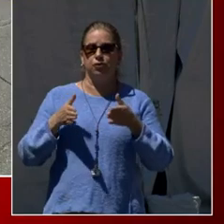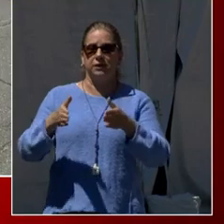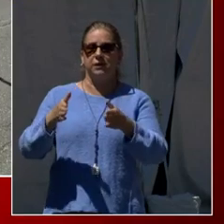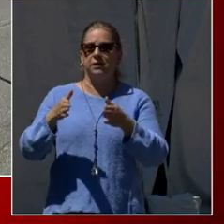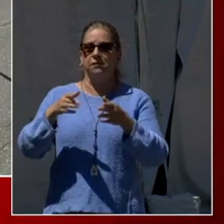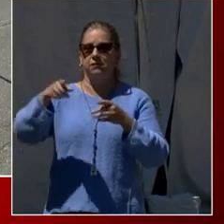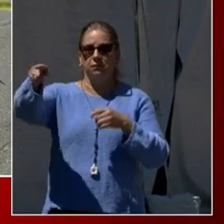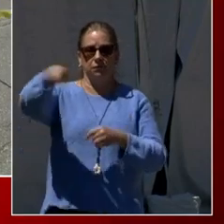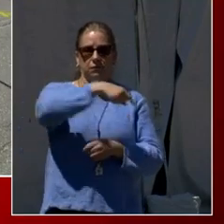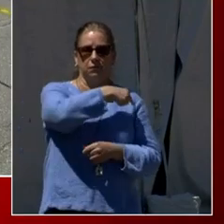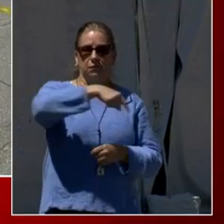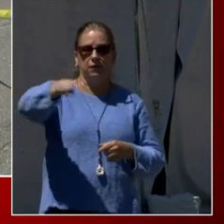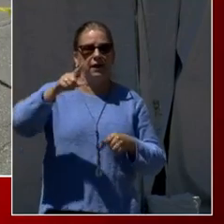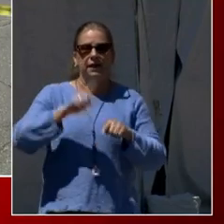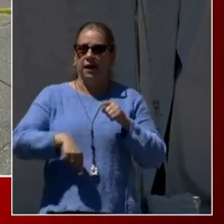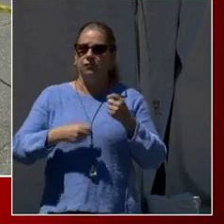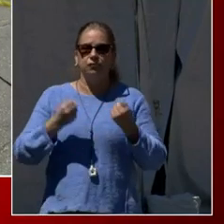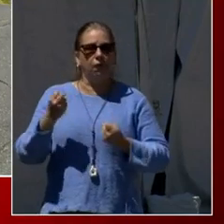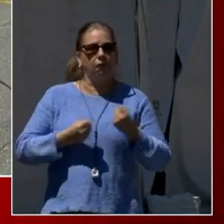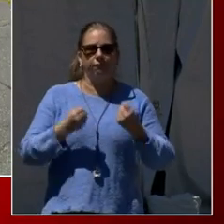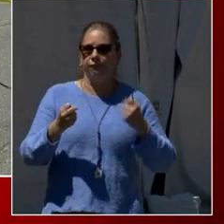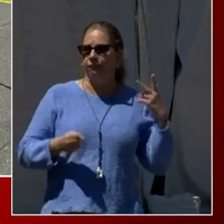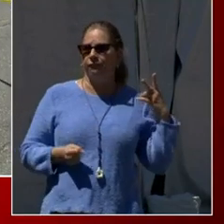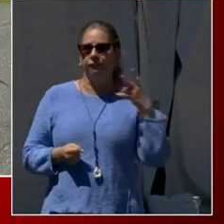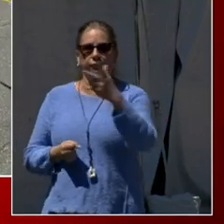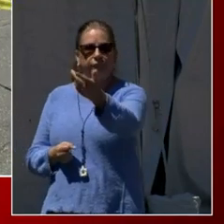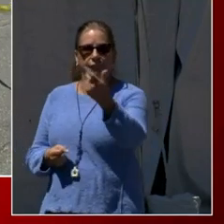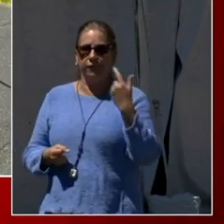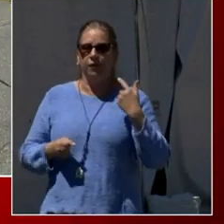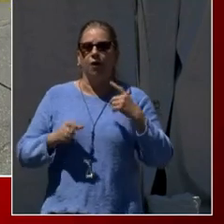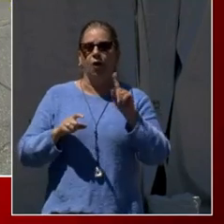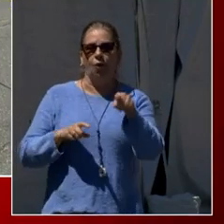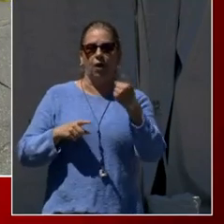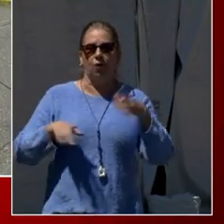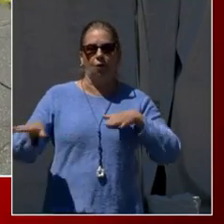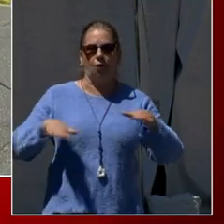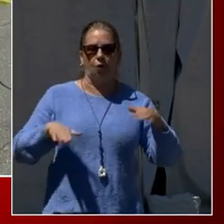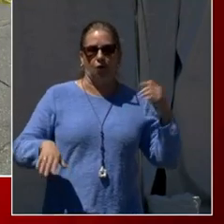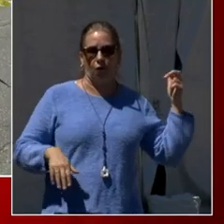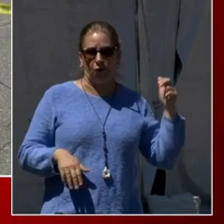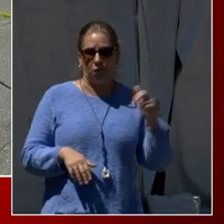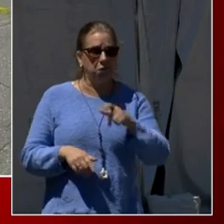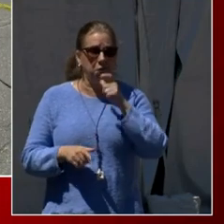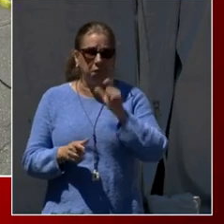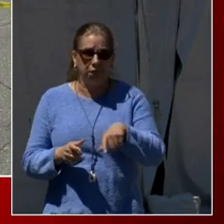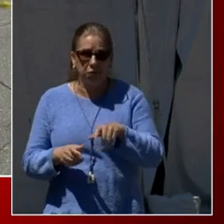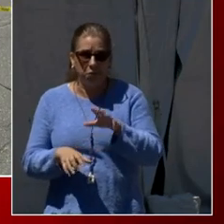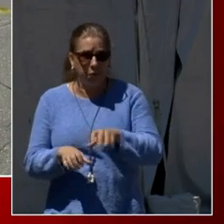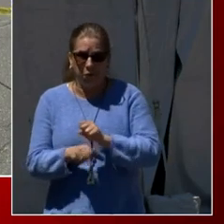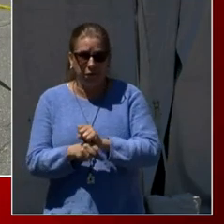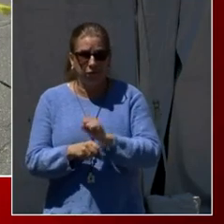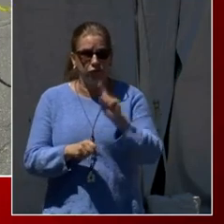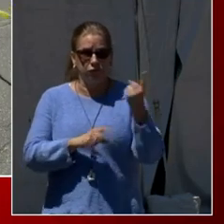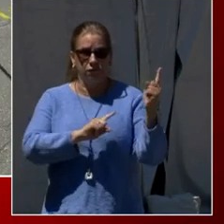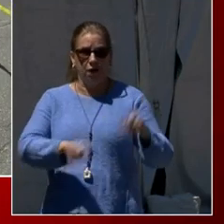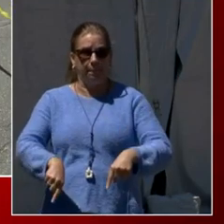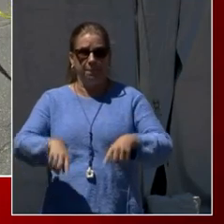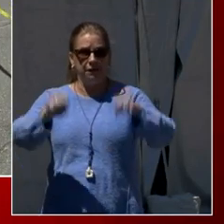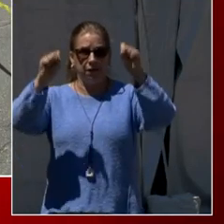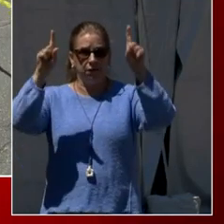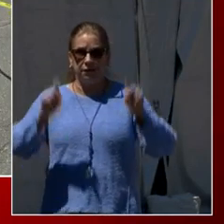an appointment if you need a COVID test. And we also, beginning today,